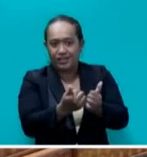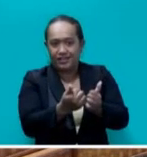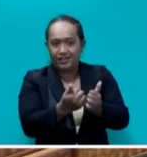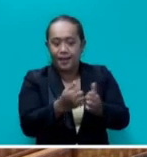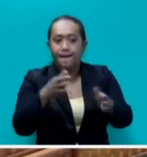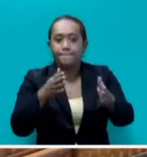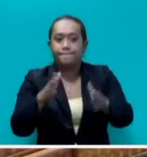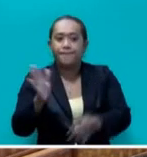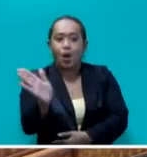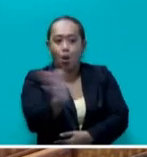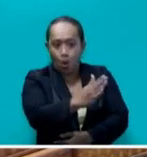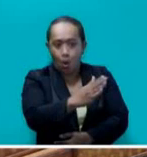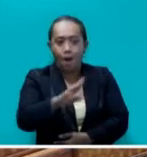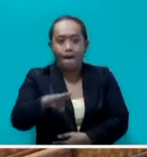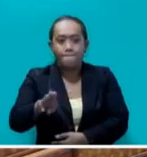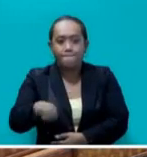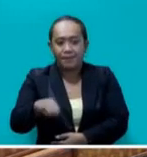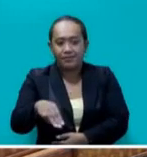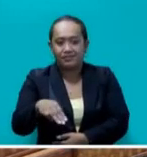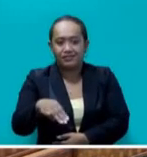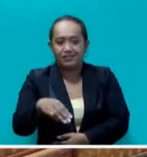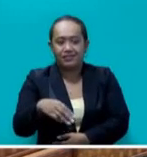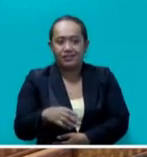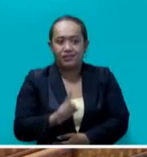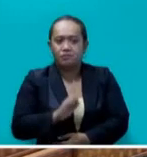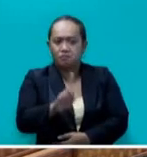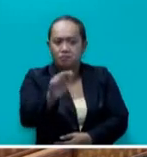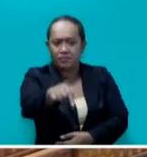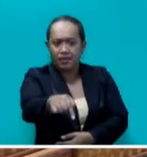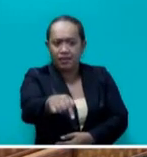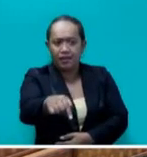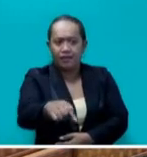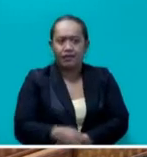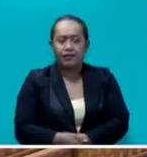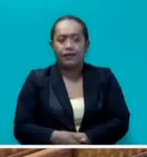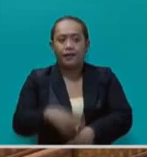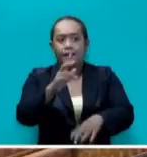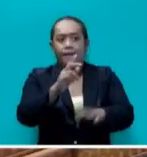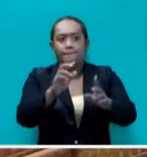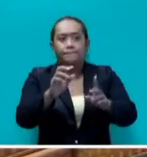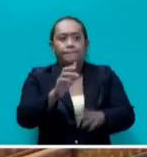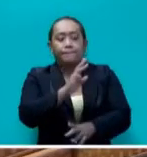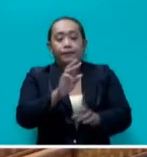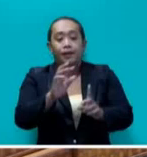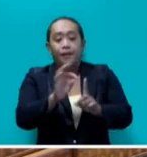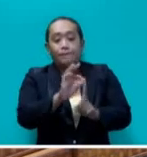the members who were there, represented Prime Minister, Leader of the Opposition,